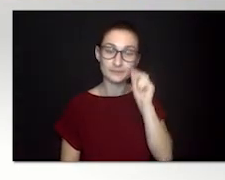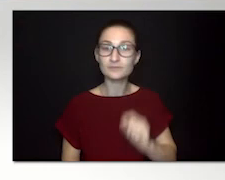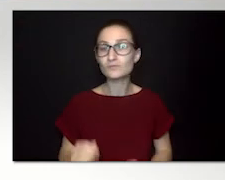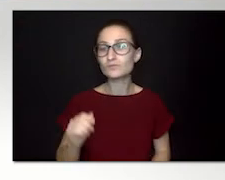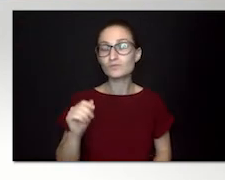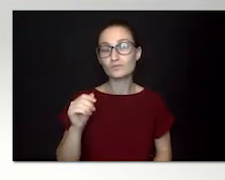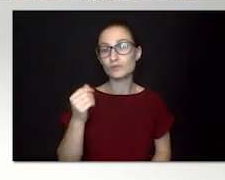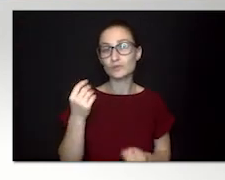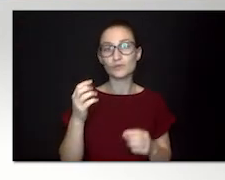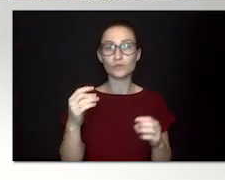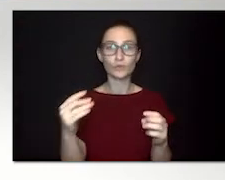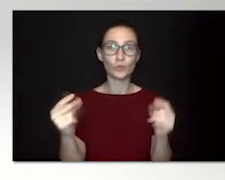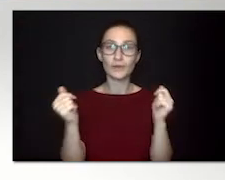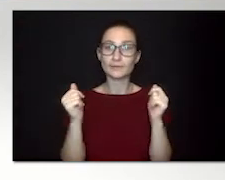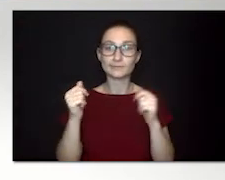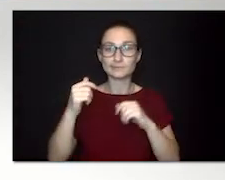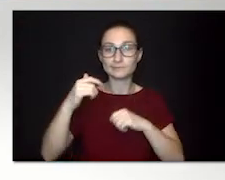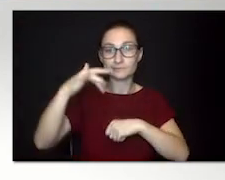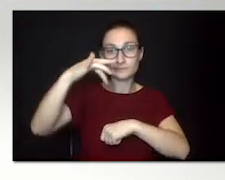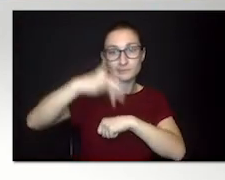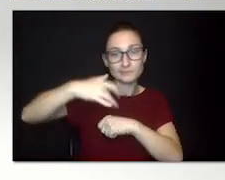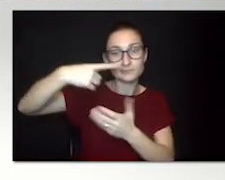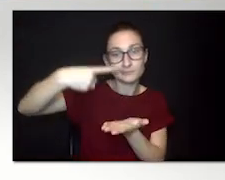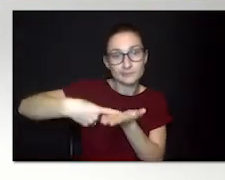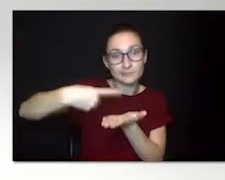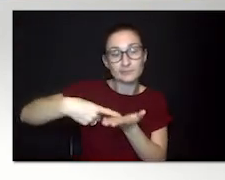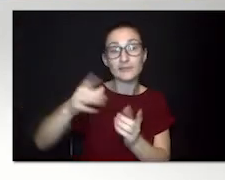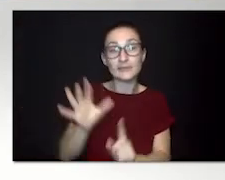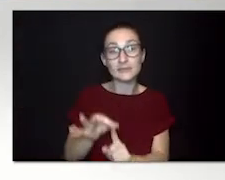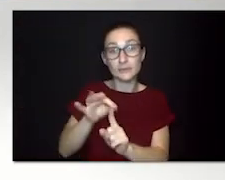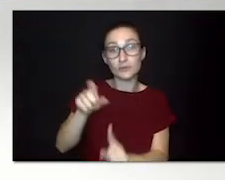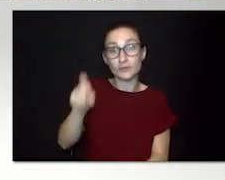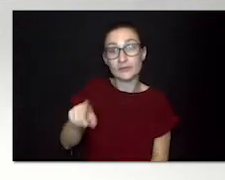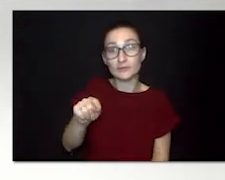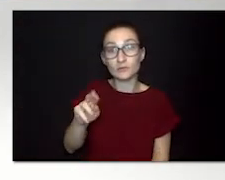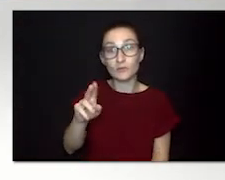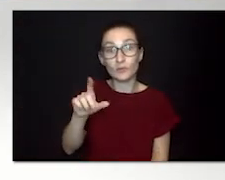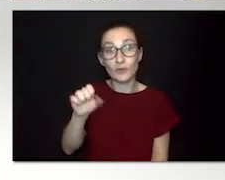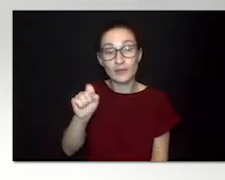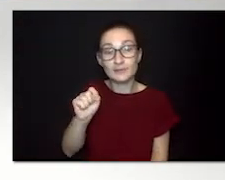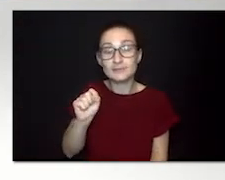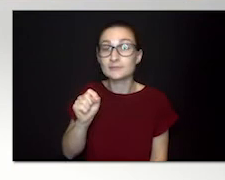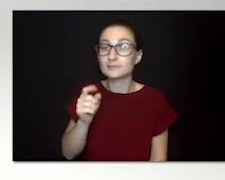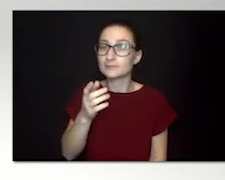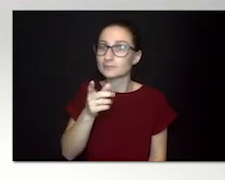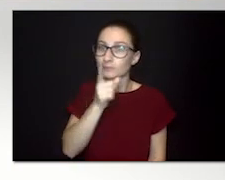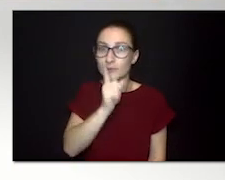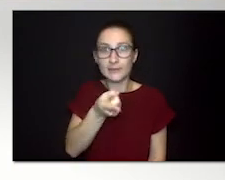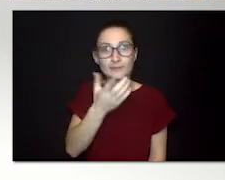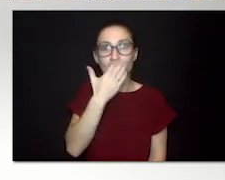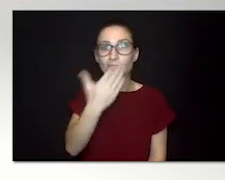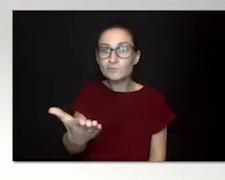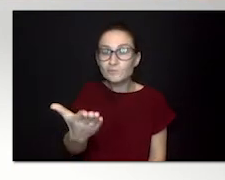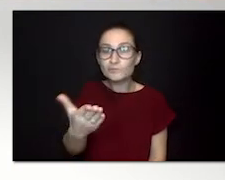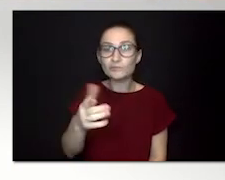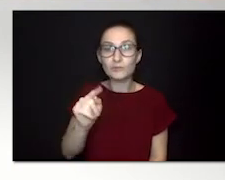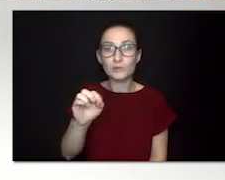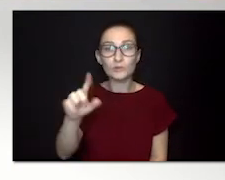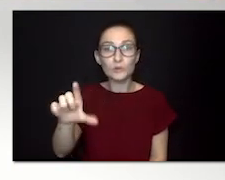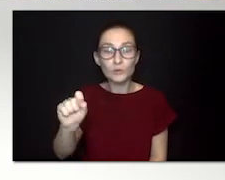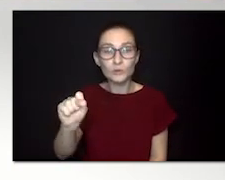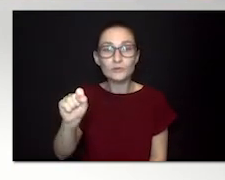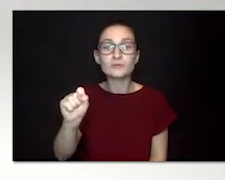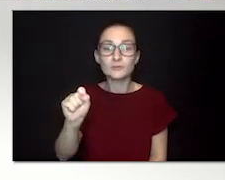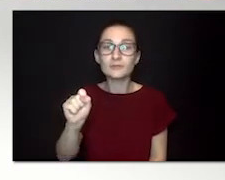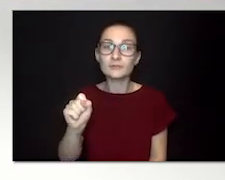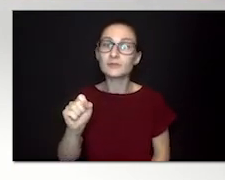to quickly touch on special needs trust. So a special needs trust is a great tool because it allows